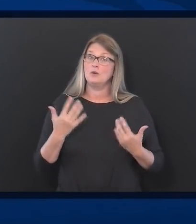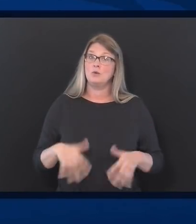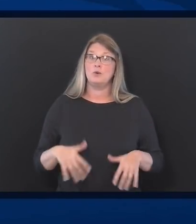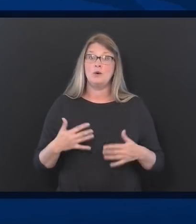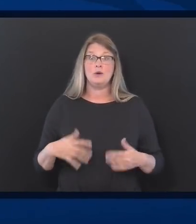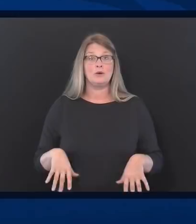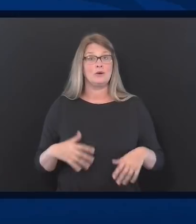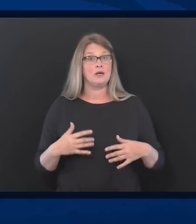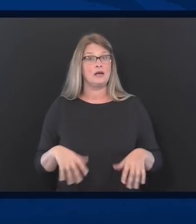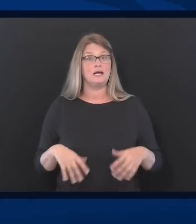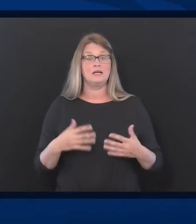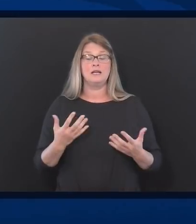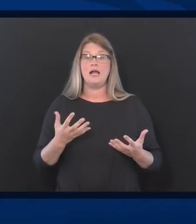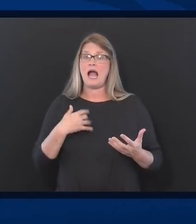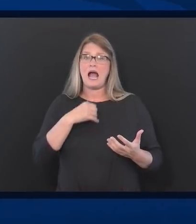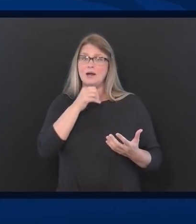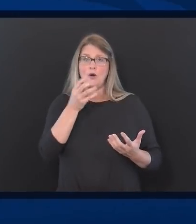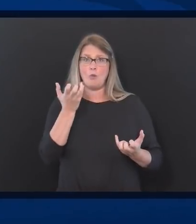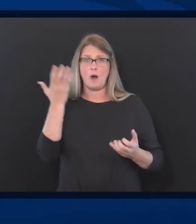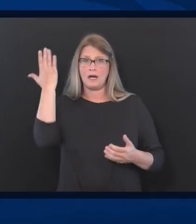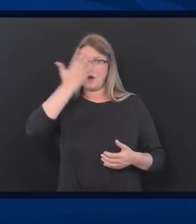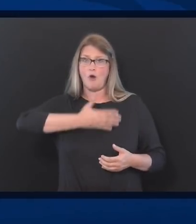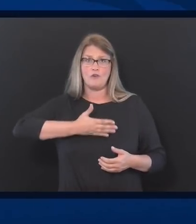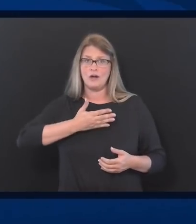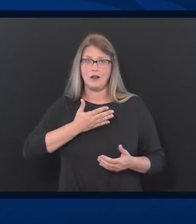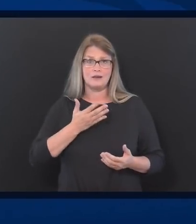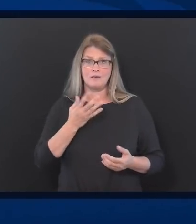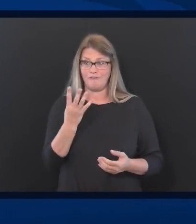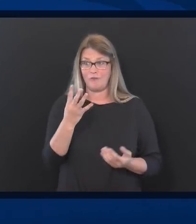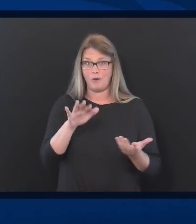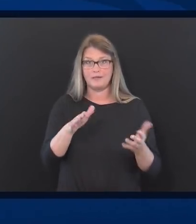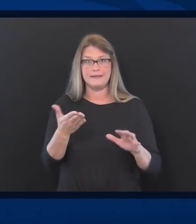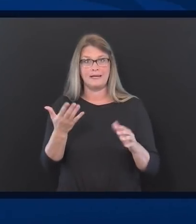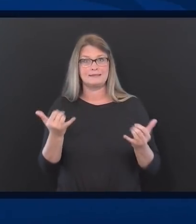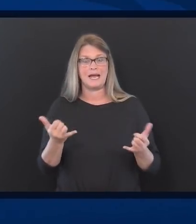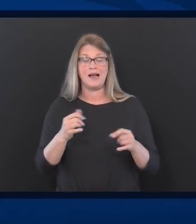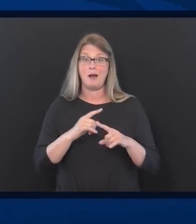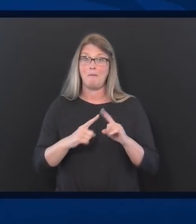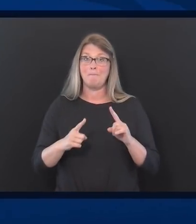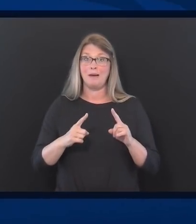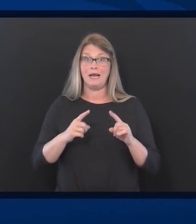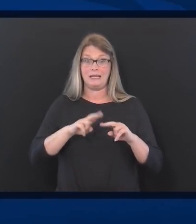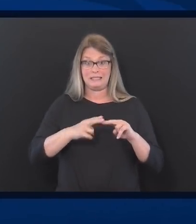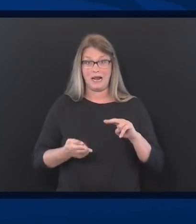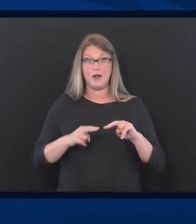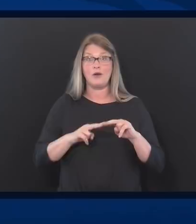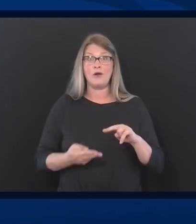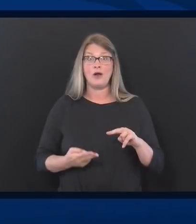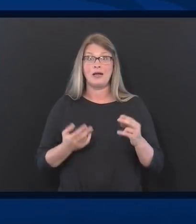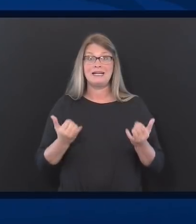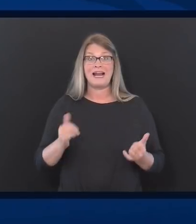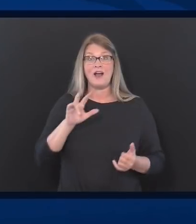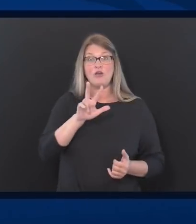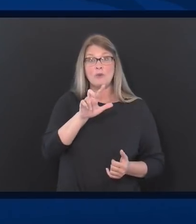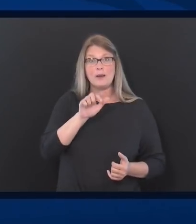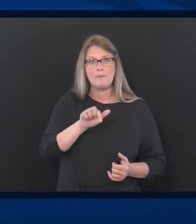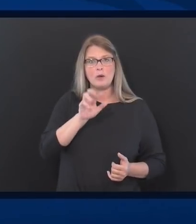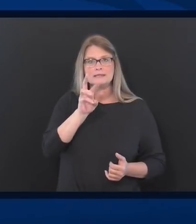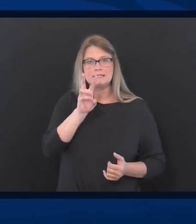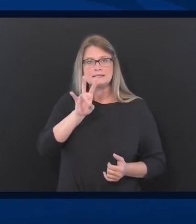to overlook that in any way. But we have dropped from 3.67